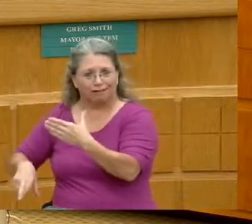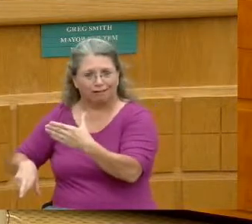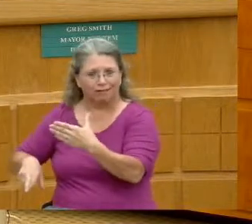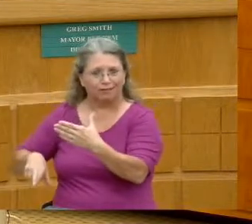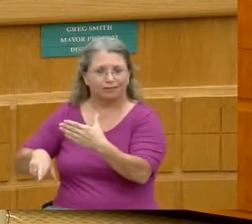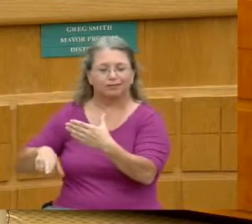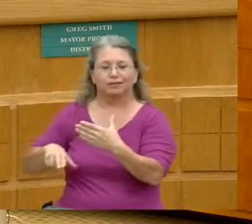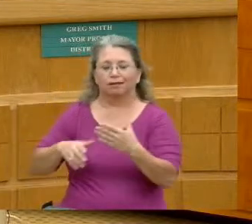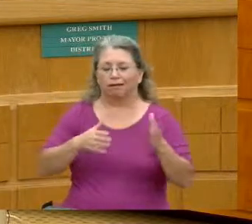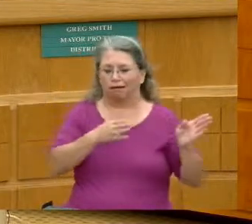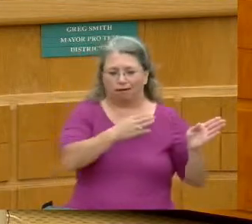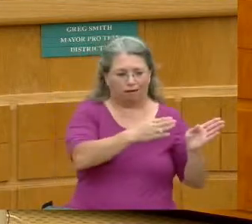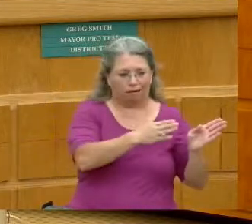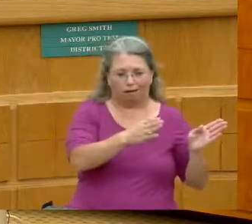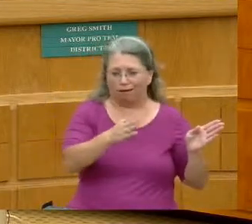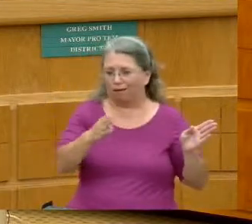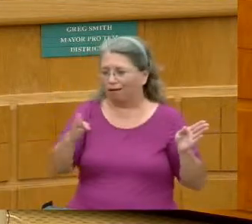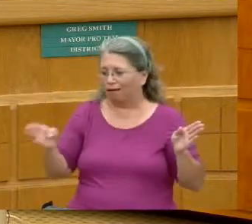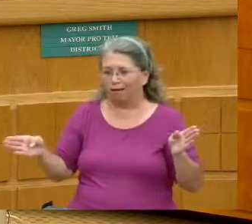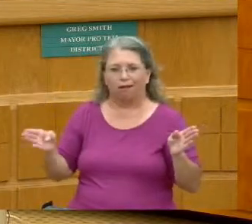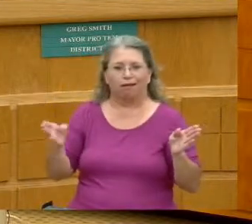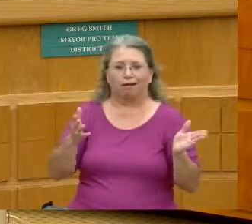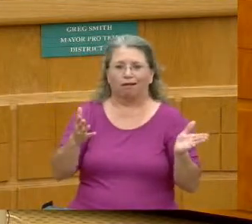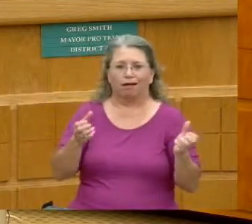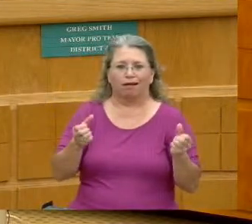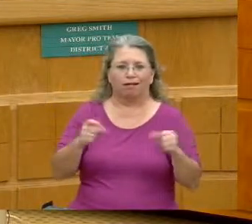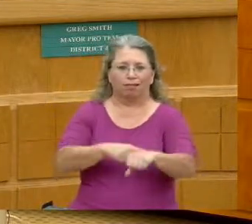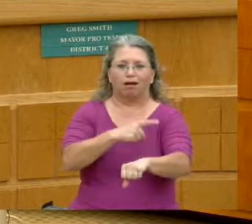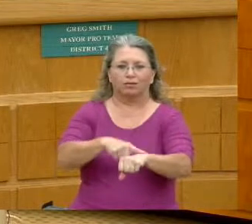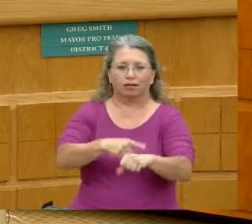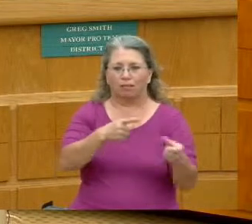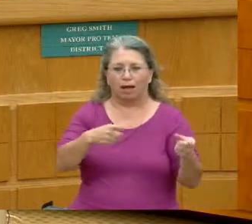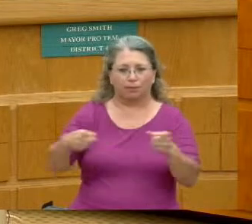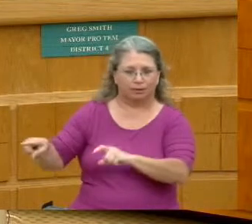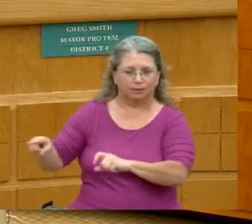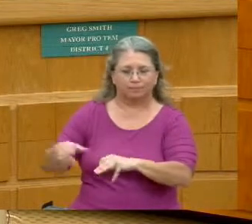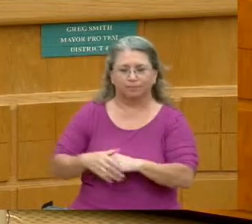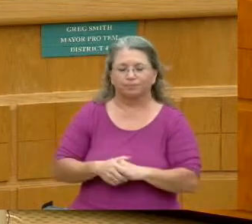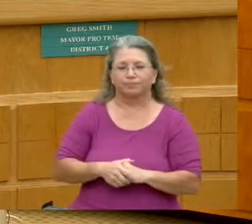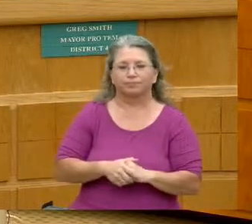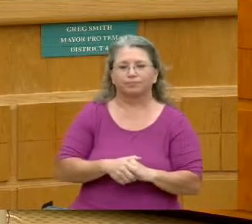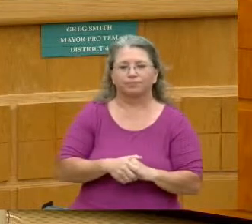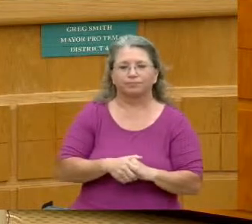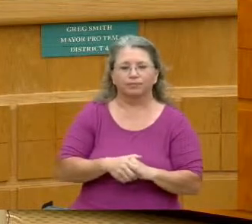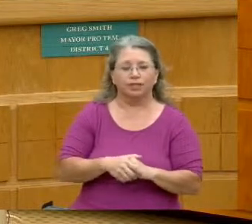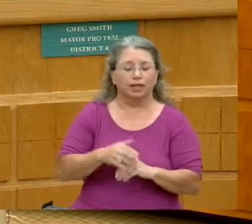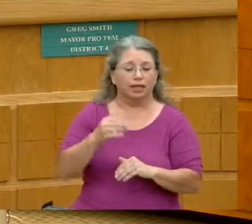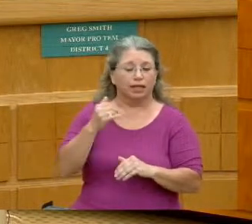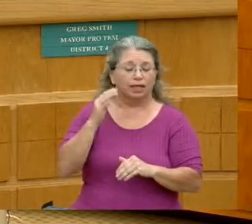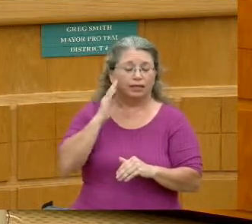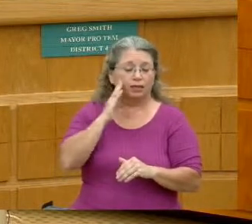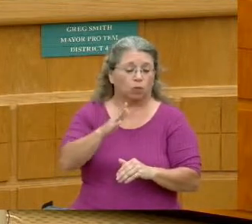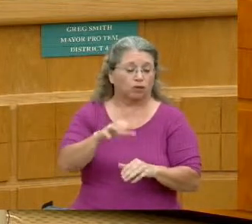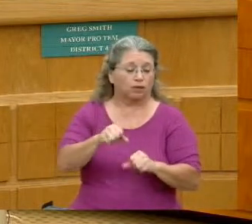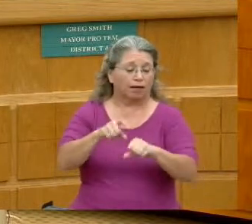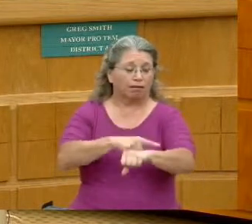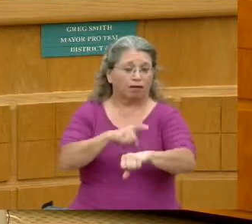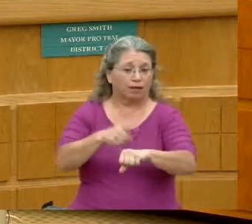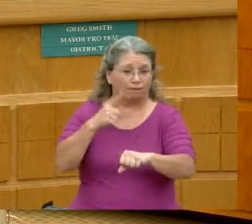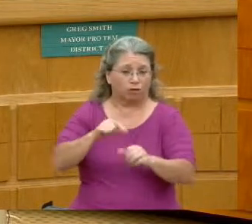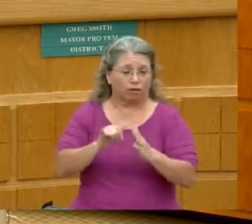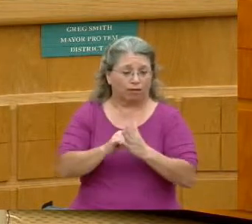used to having to change directions from going down to going up without an additional intervention being put in place or taken